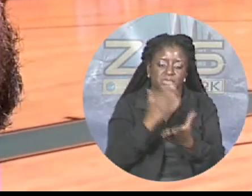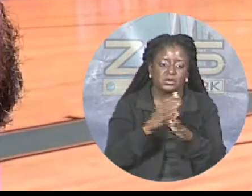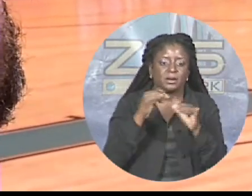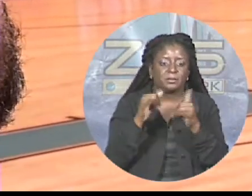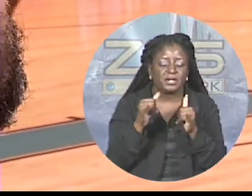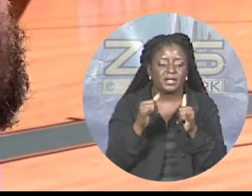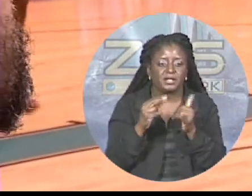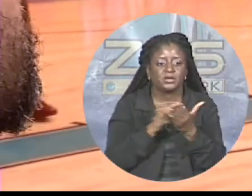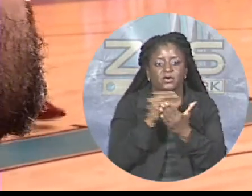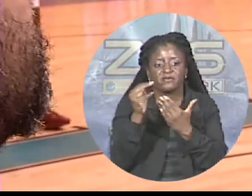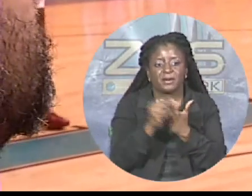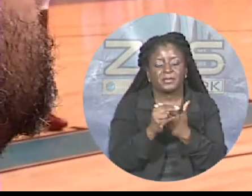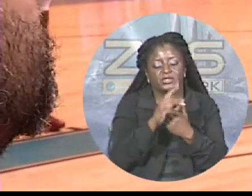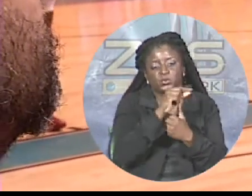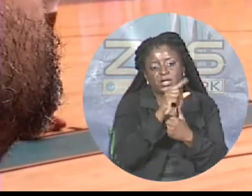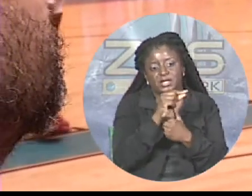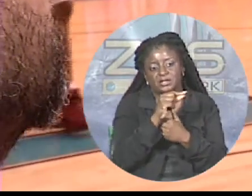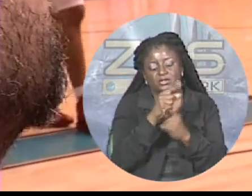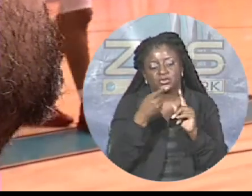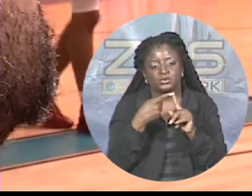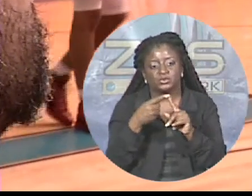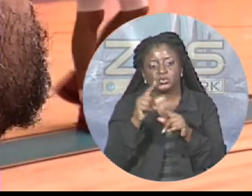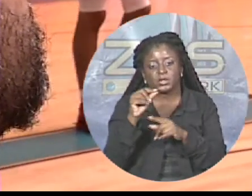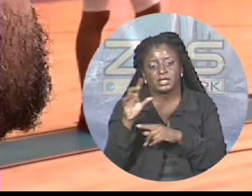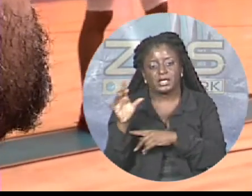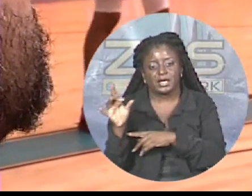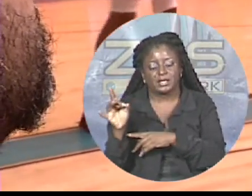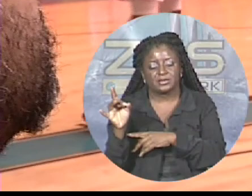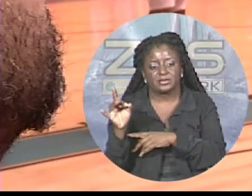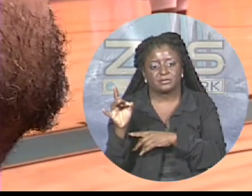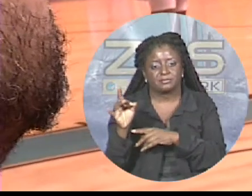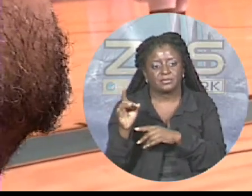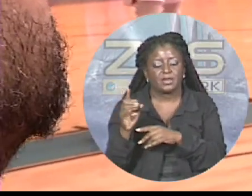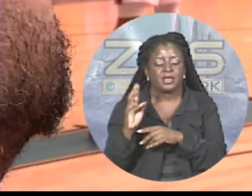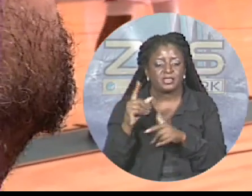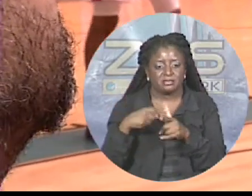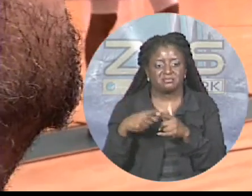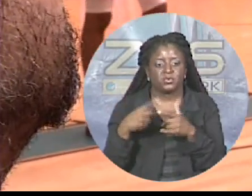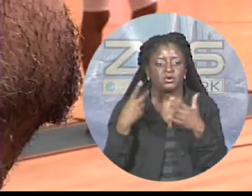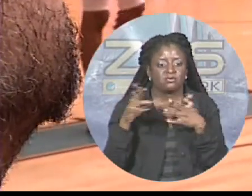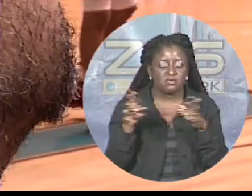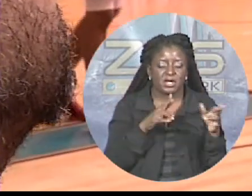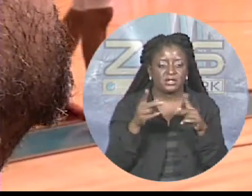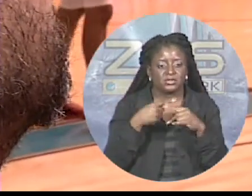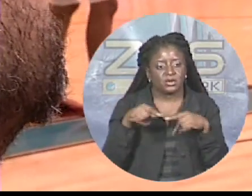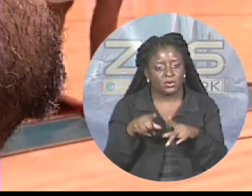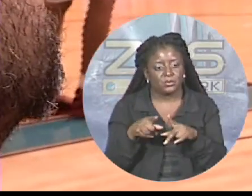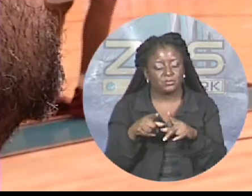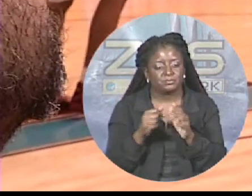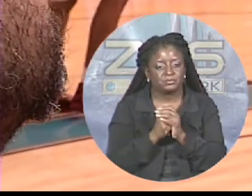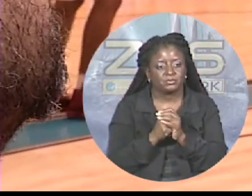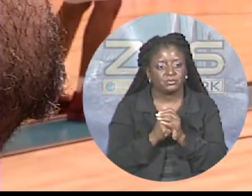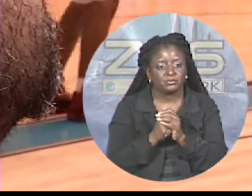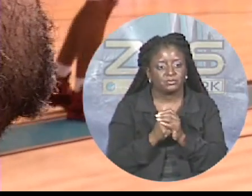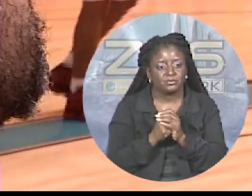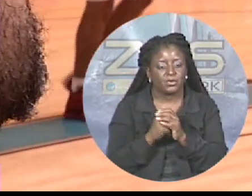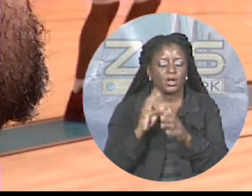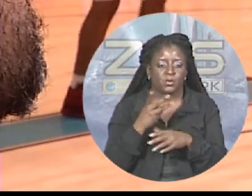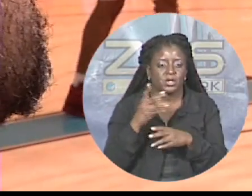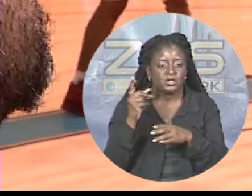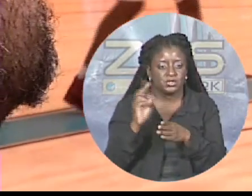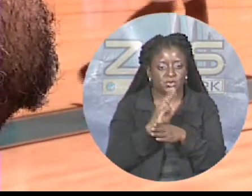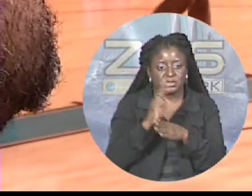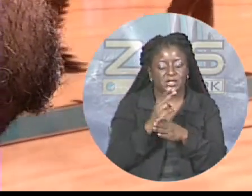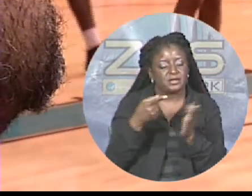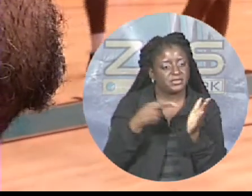give the guys to come home and prepare themselves with their national teams and be ready to go. So we're looking at the guys, and hopefully we're using this summer thunder also